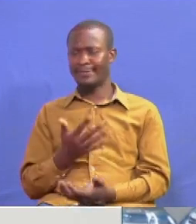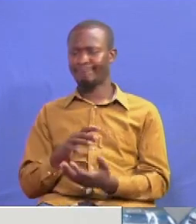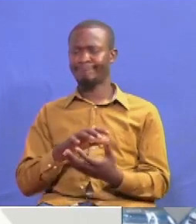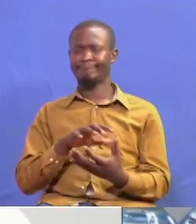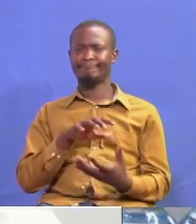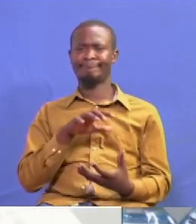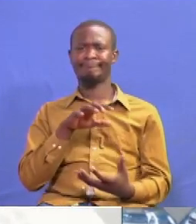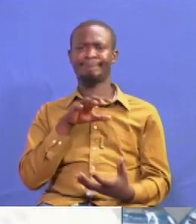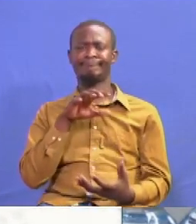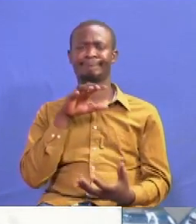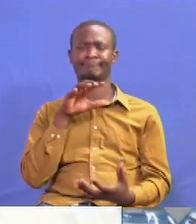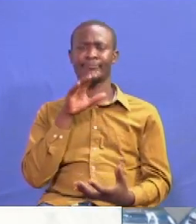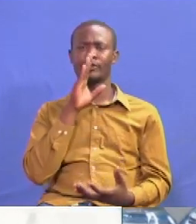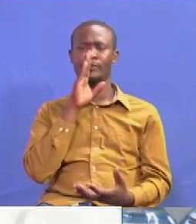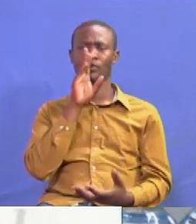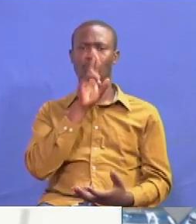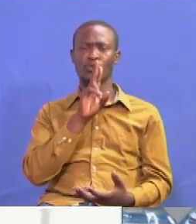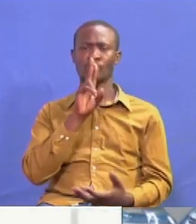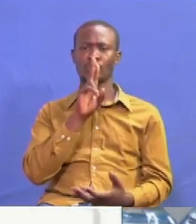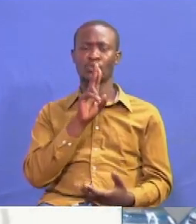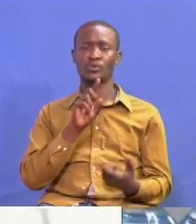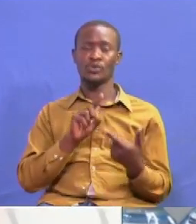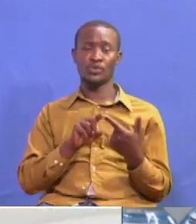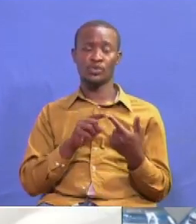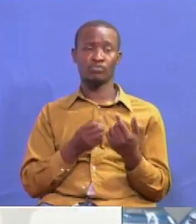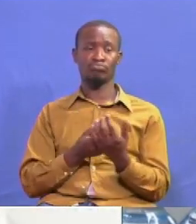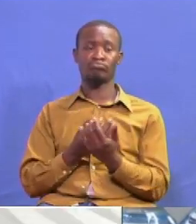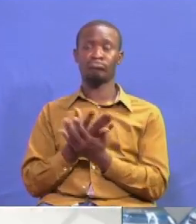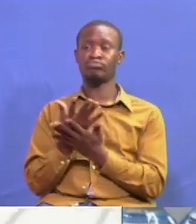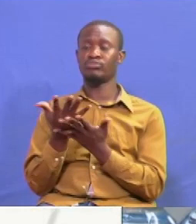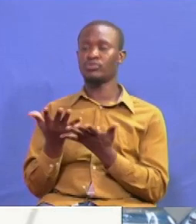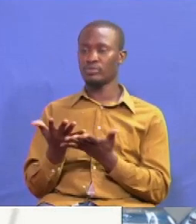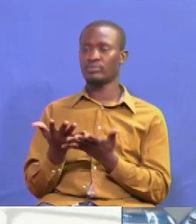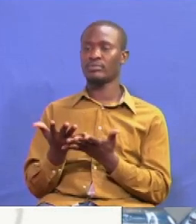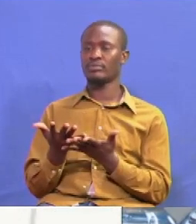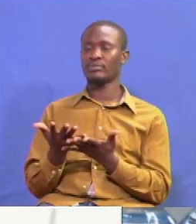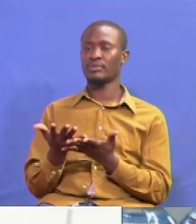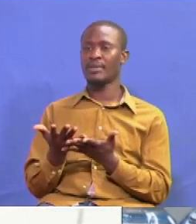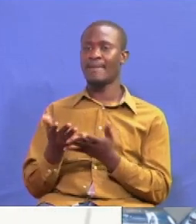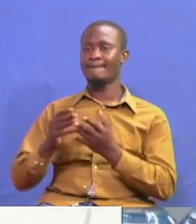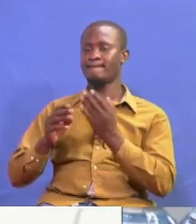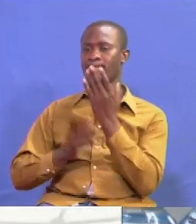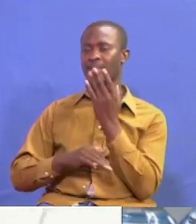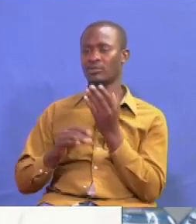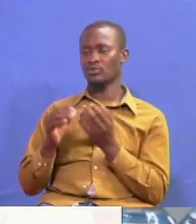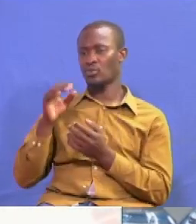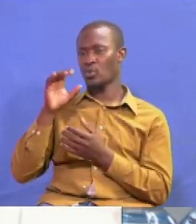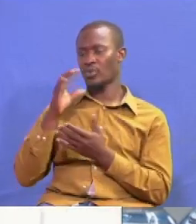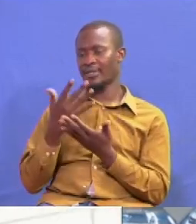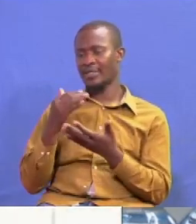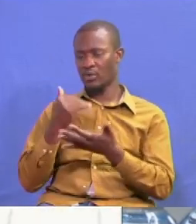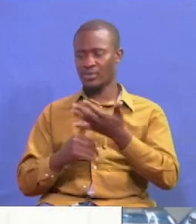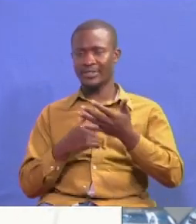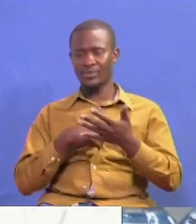increasingly being used to spread malicious content, which is